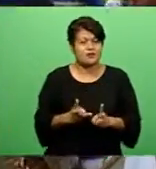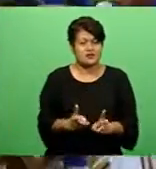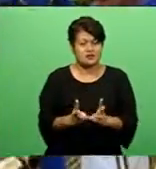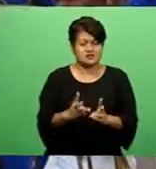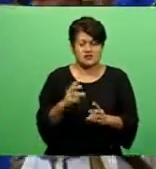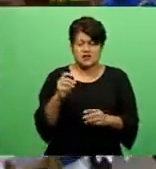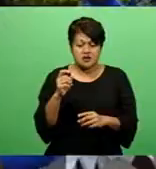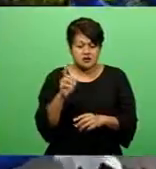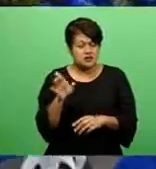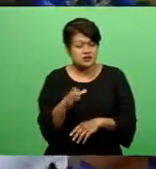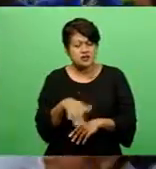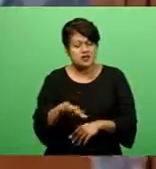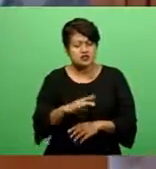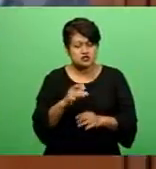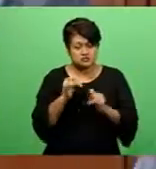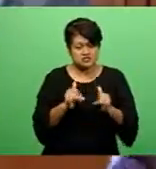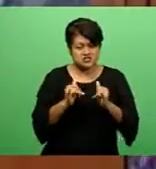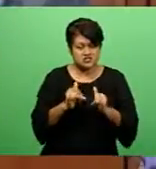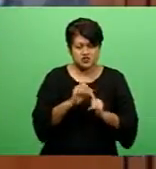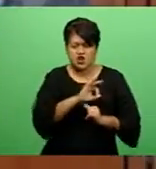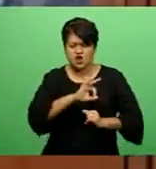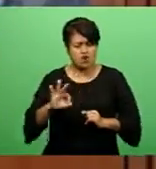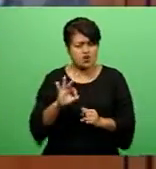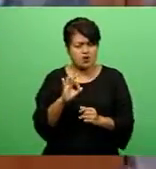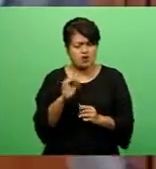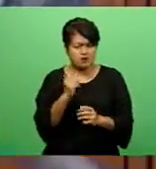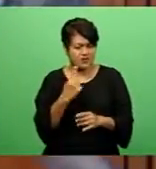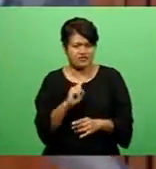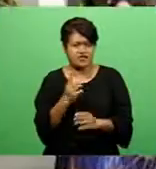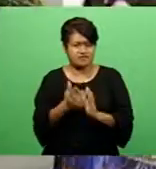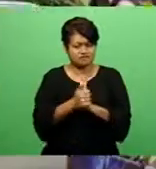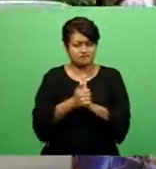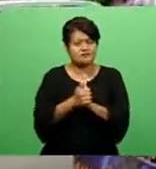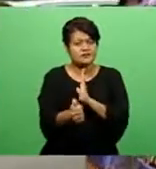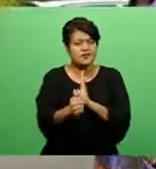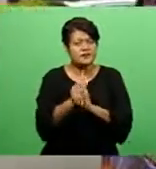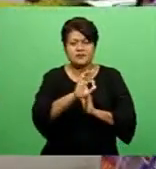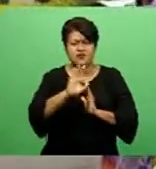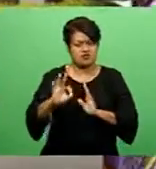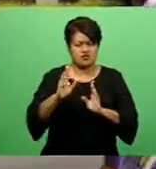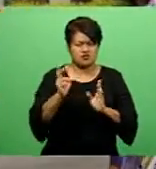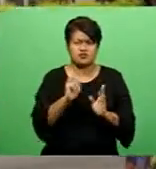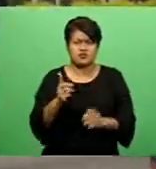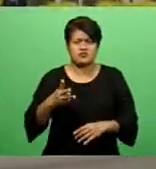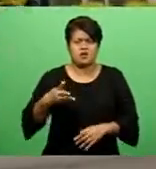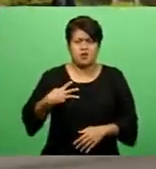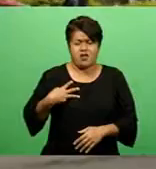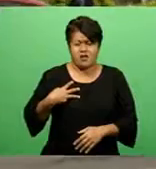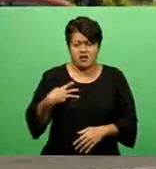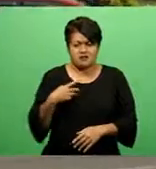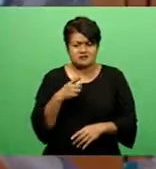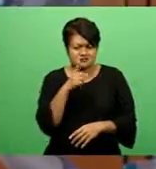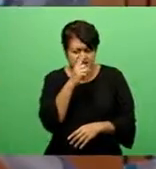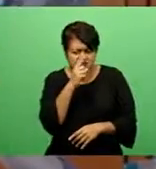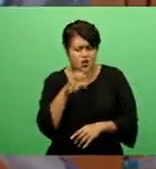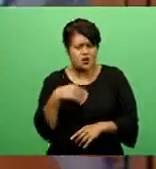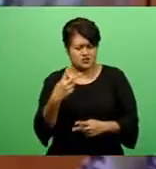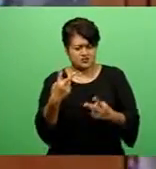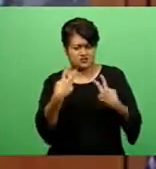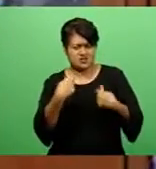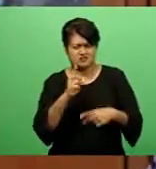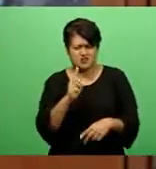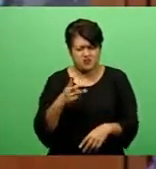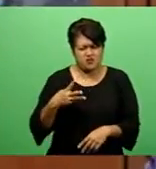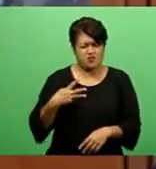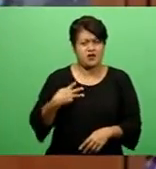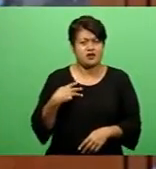for what they wear. We are always looked as a woman and not a leader. What we wear, what we say, where we go,